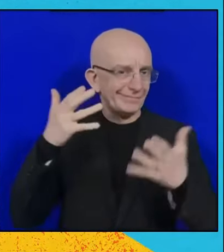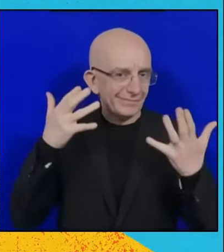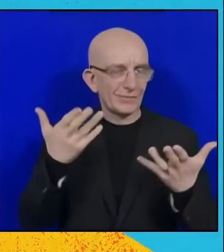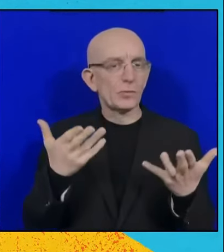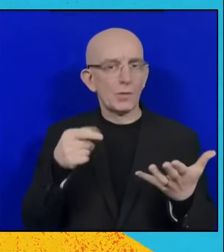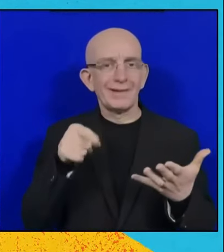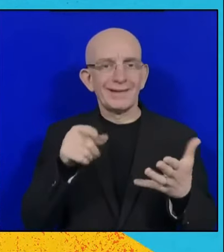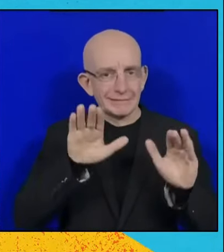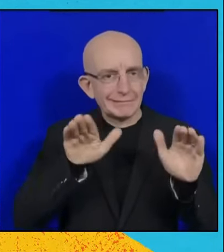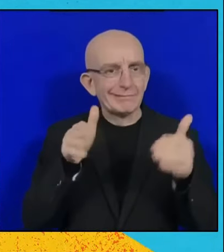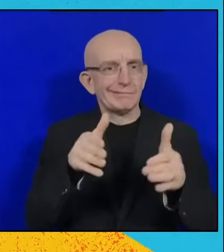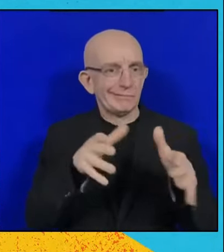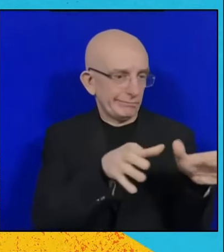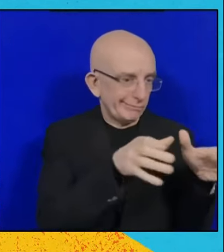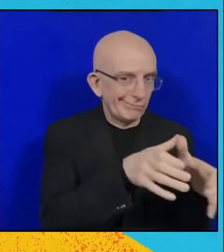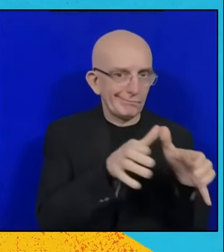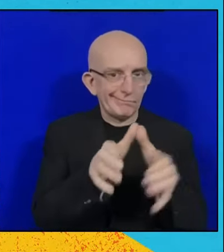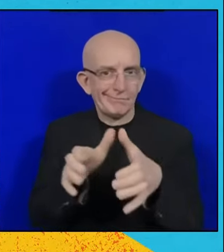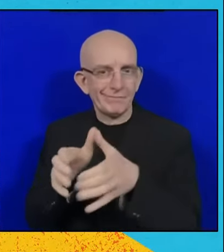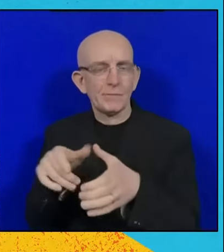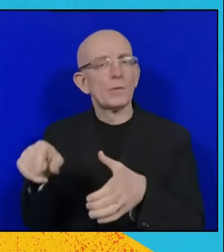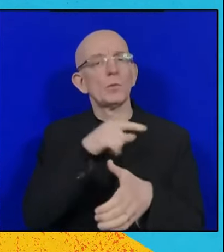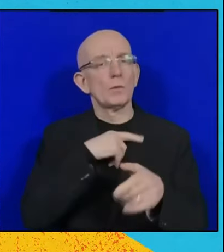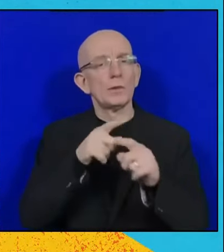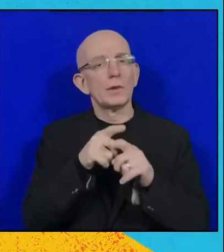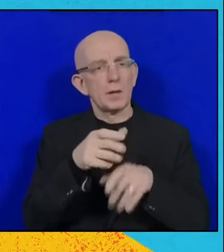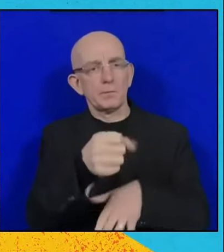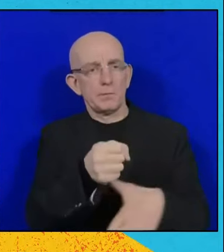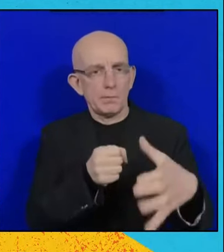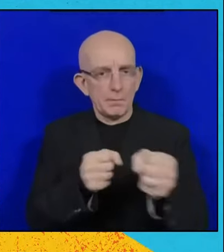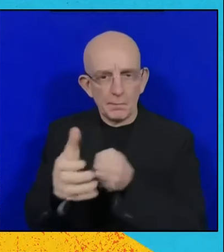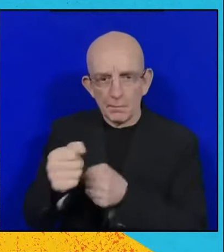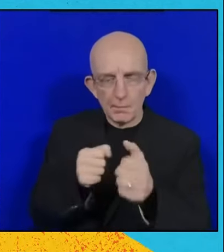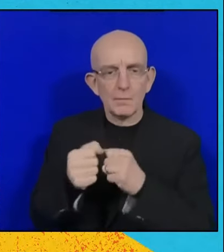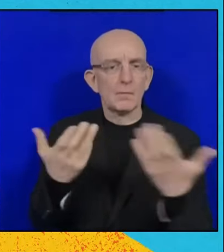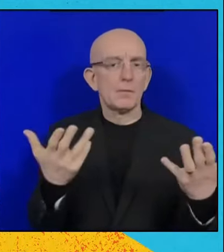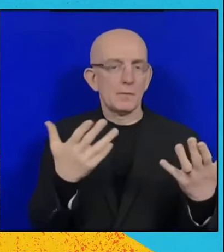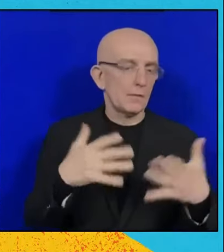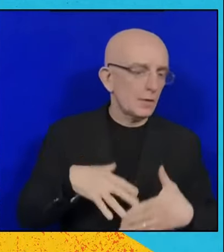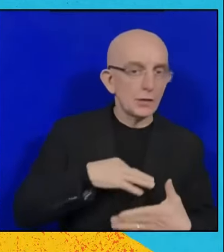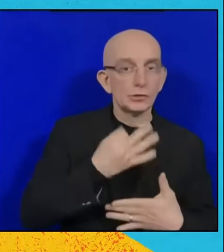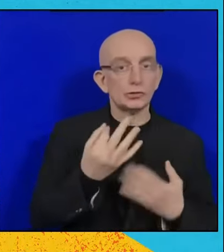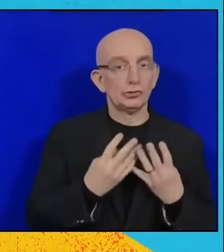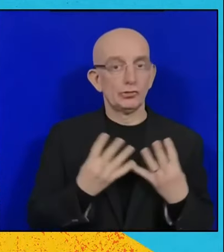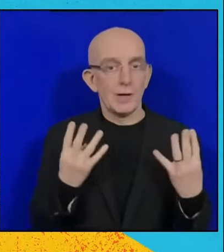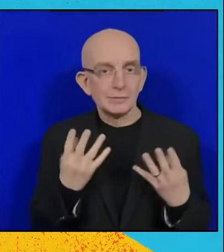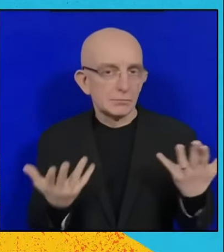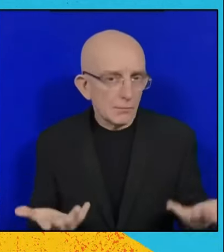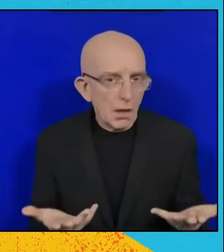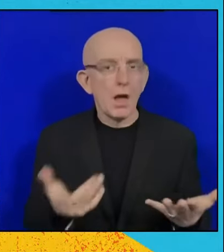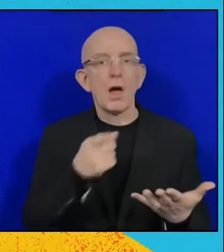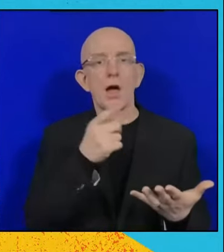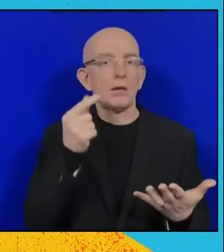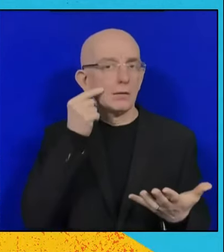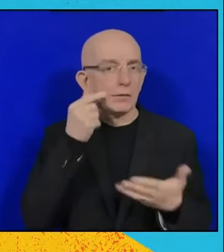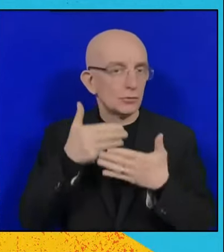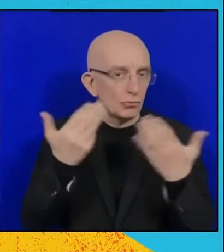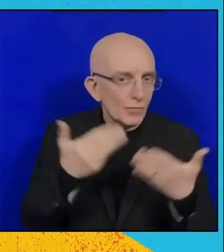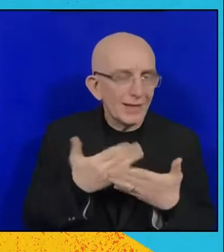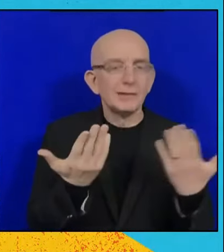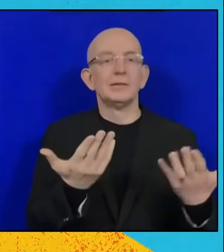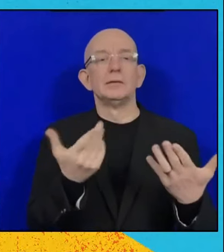have created the very problems that we're trying to solve. And so when this looks at, and when we look at how this applies to young people, I think we